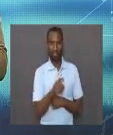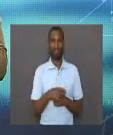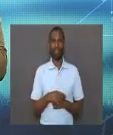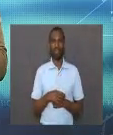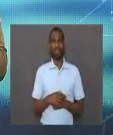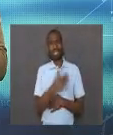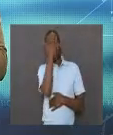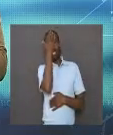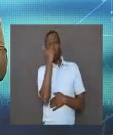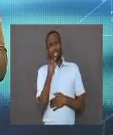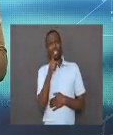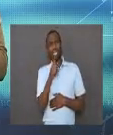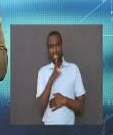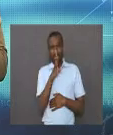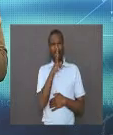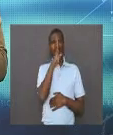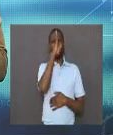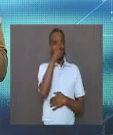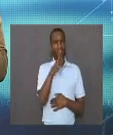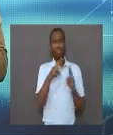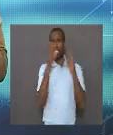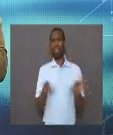Why was this discovery important?